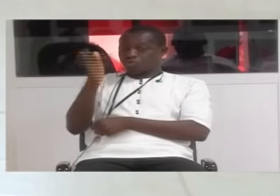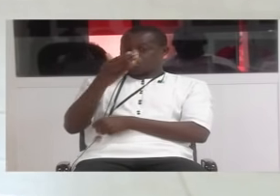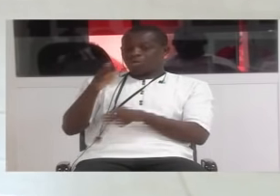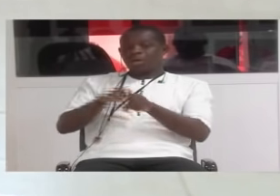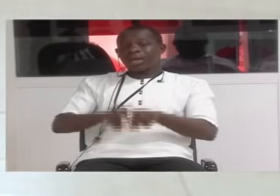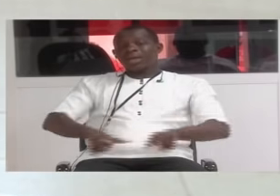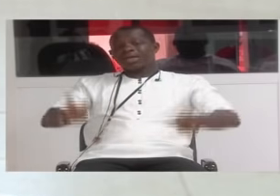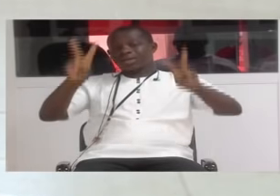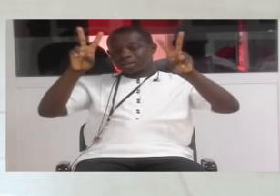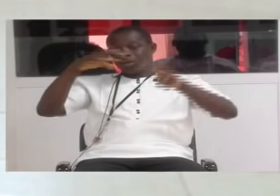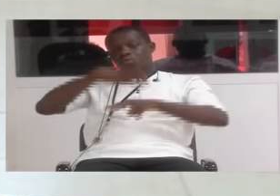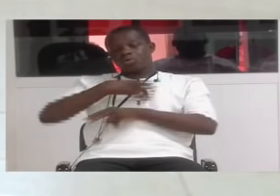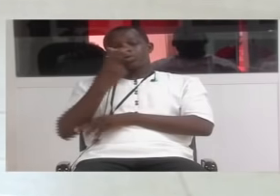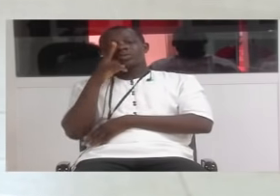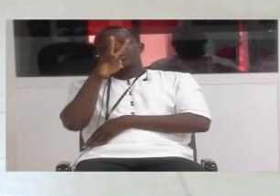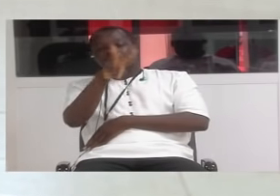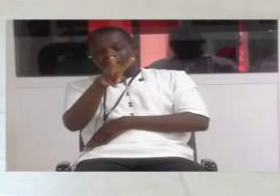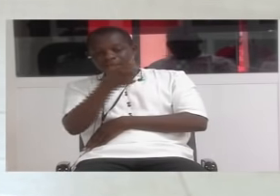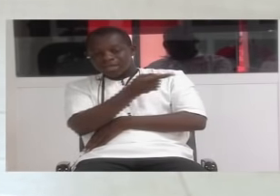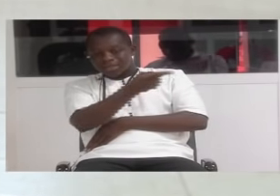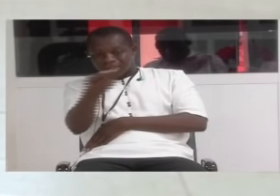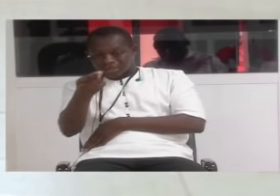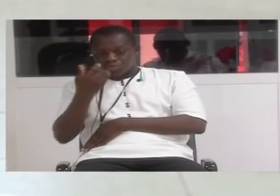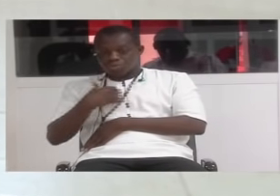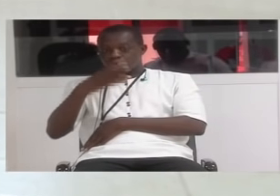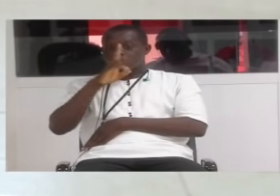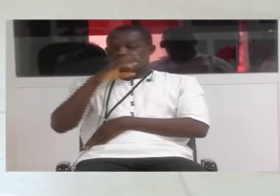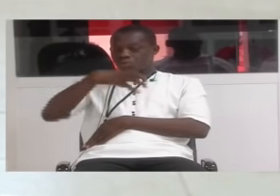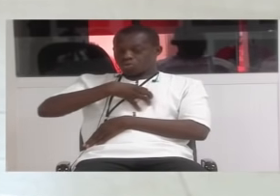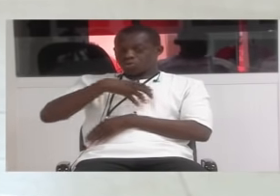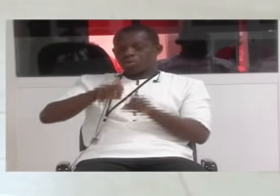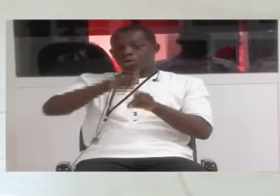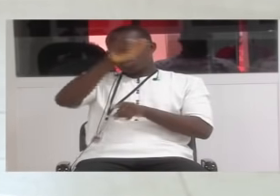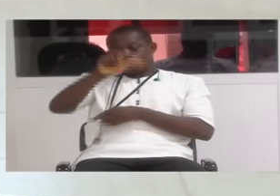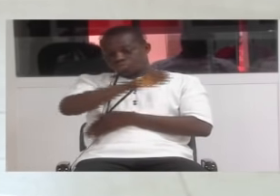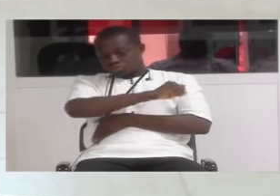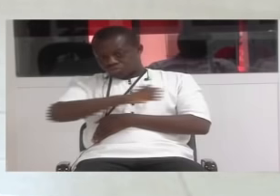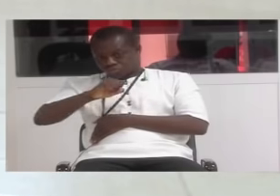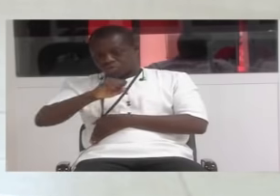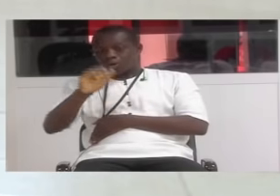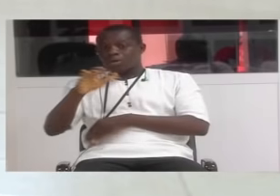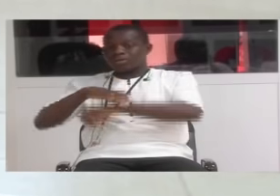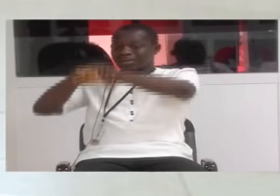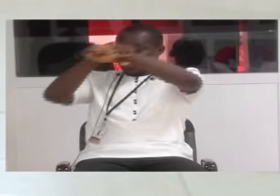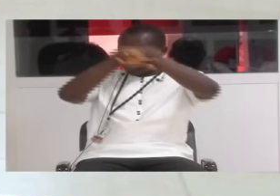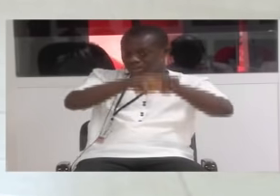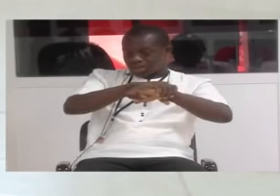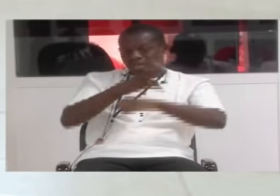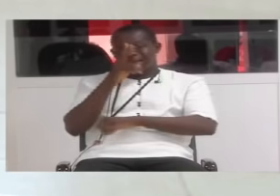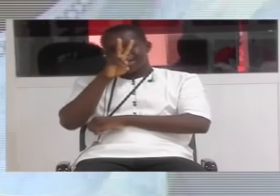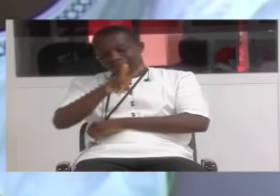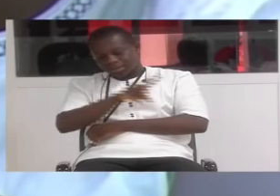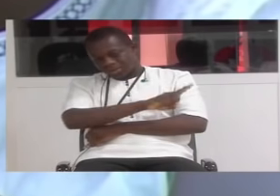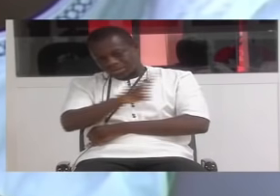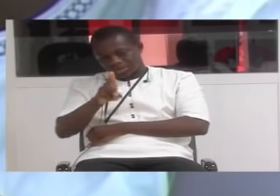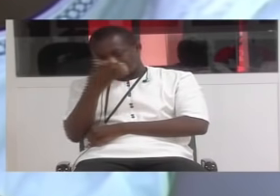dafa bëgga gis ñi nga xamne dañ ñew pour daane nguuram. Nañ len yobu mu gis len. Why we went to Kanilay was